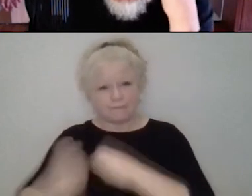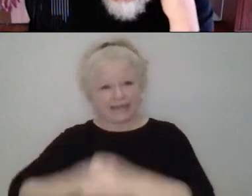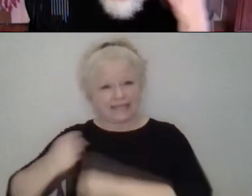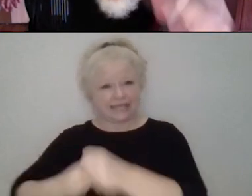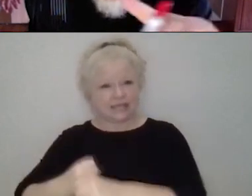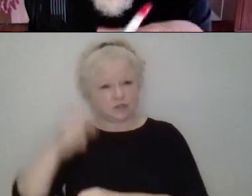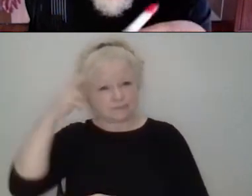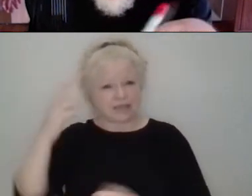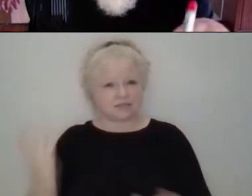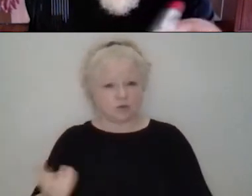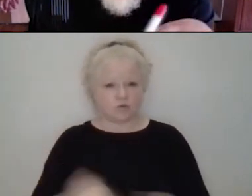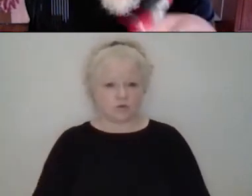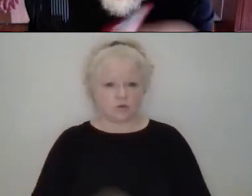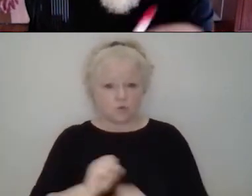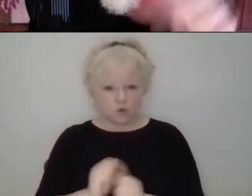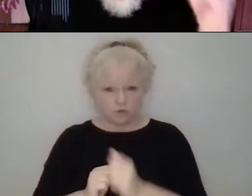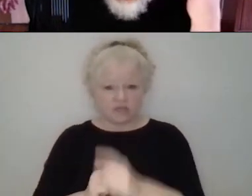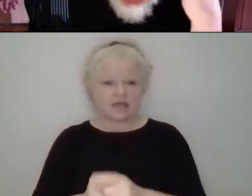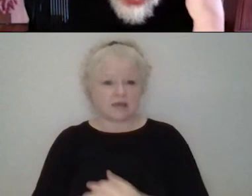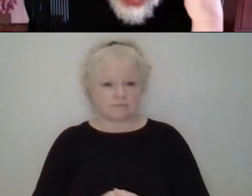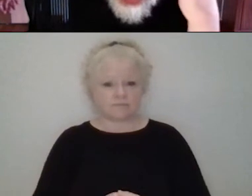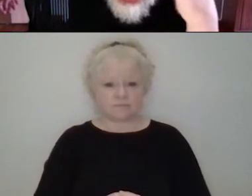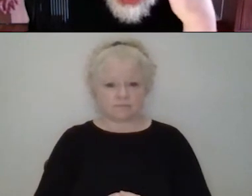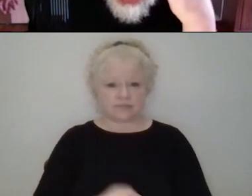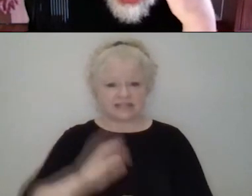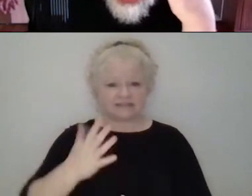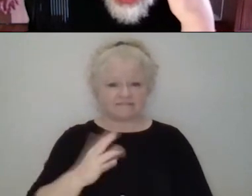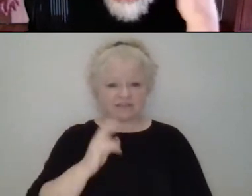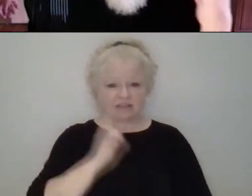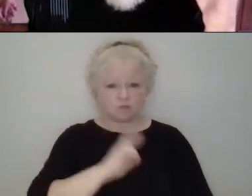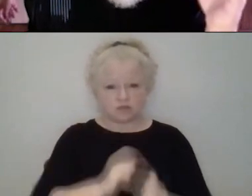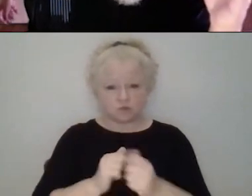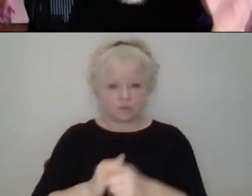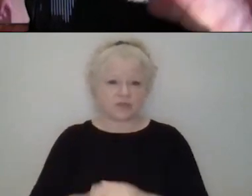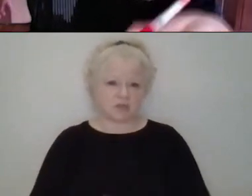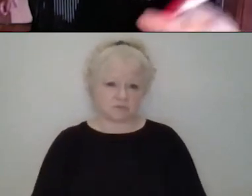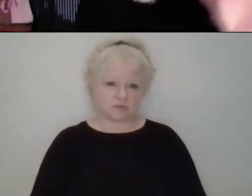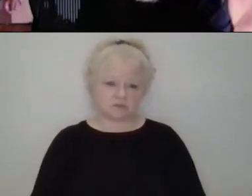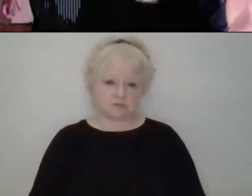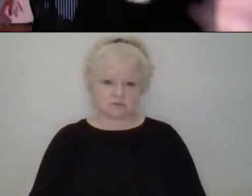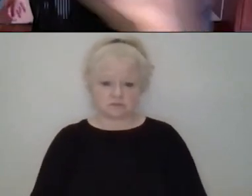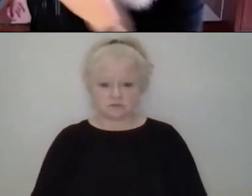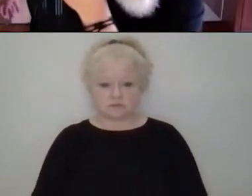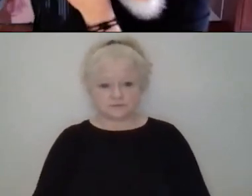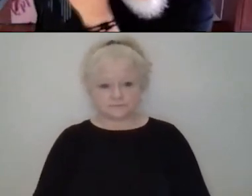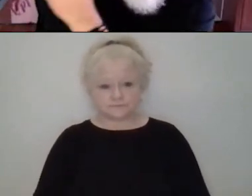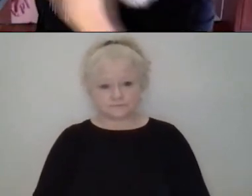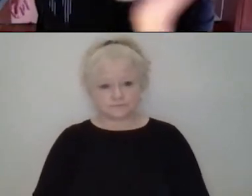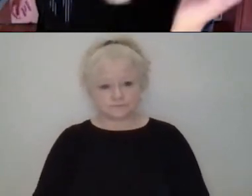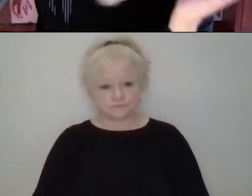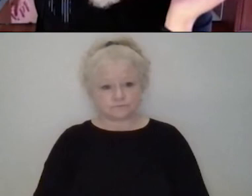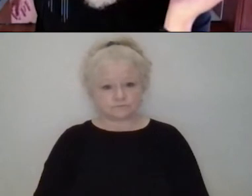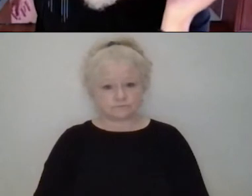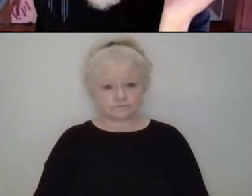in Mexico. We have worked with them. This is the 5th restaurant that we make to them. And for me, like the project